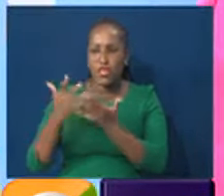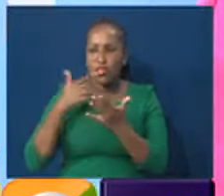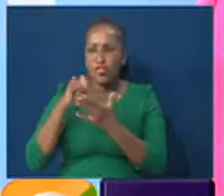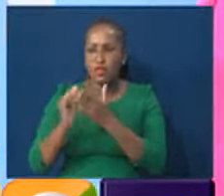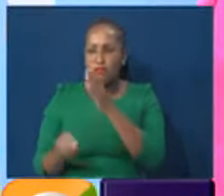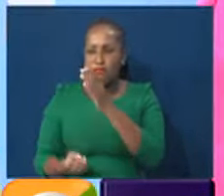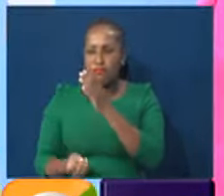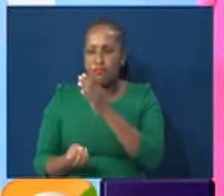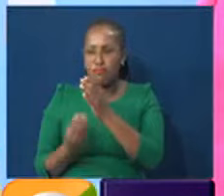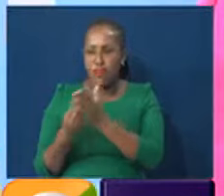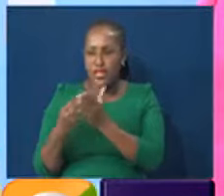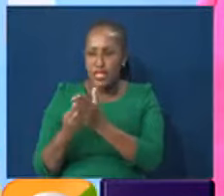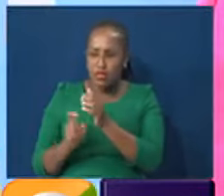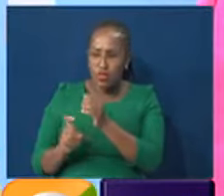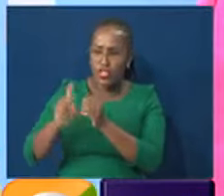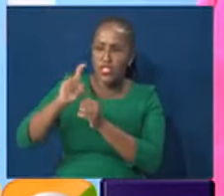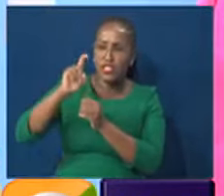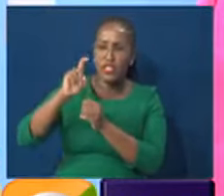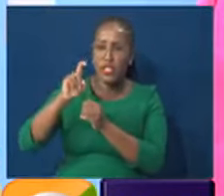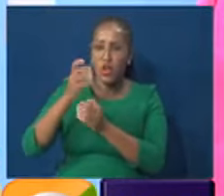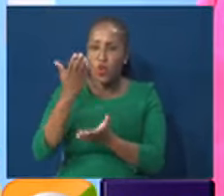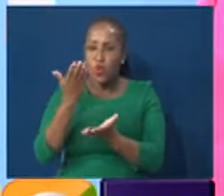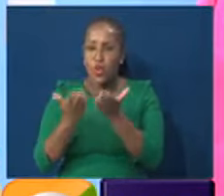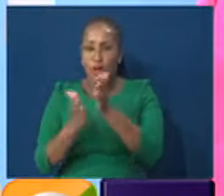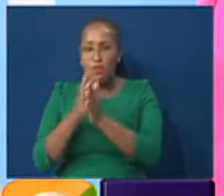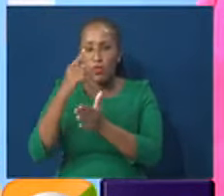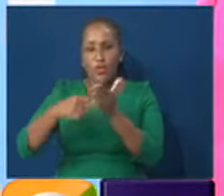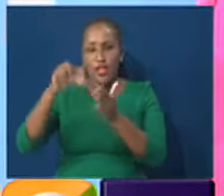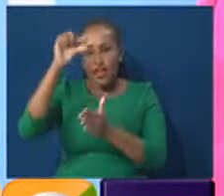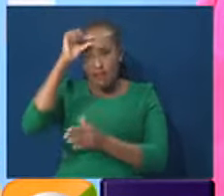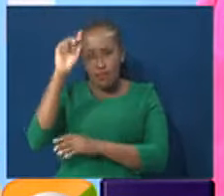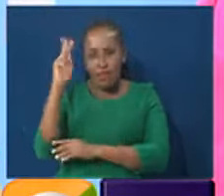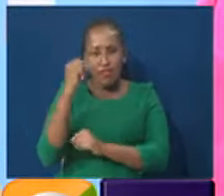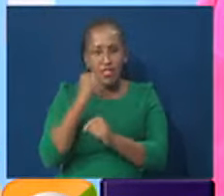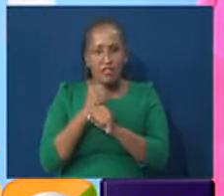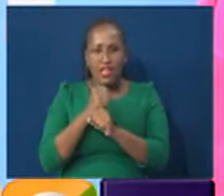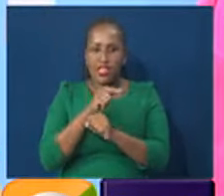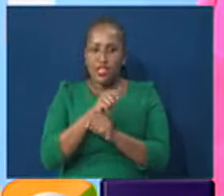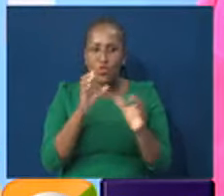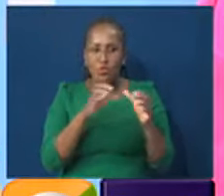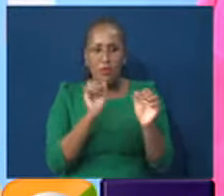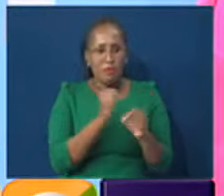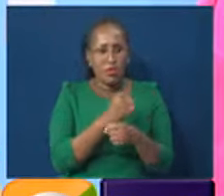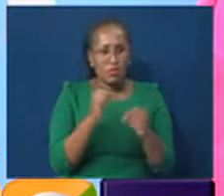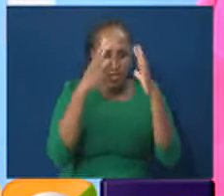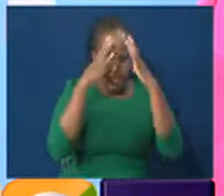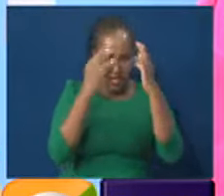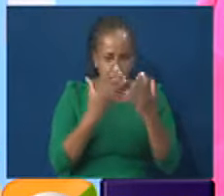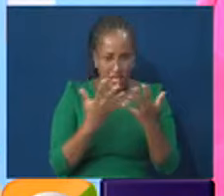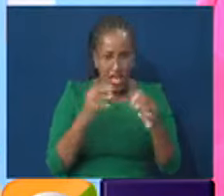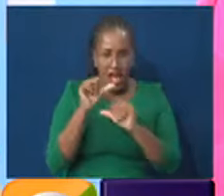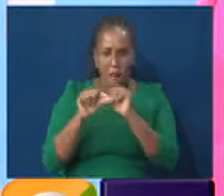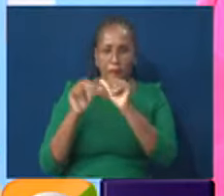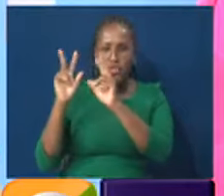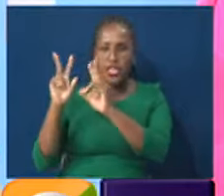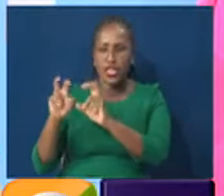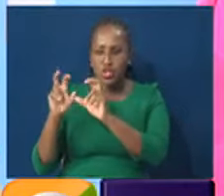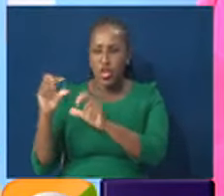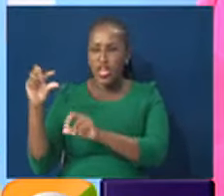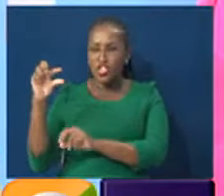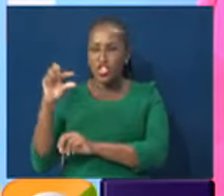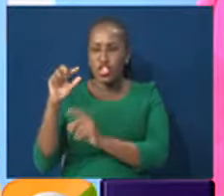up. Irrespective of what the government of Kenya will do, yeah. they cannot make decisions of their own. When coming to the issues of the